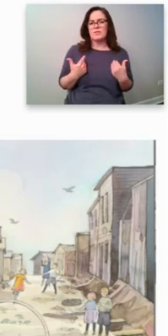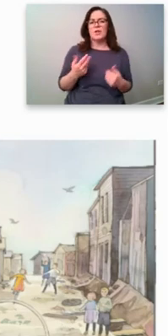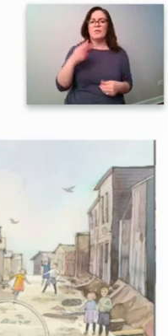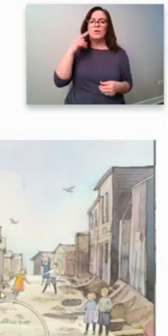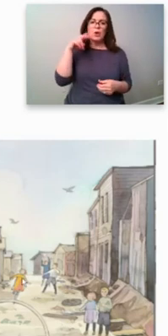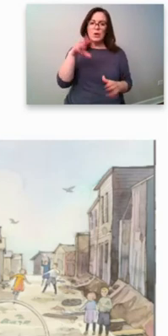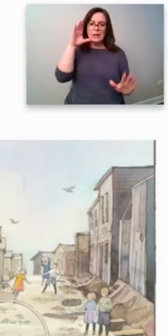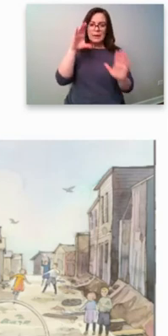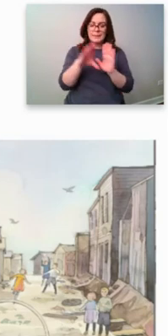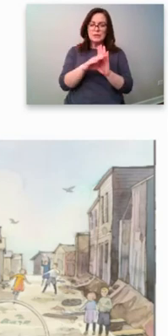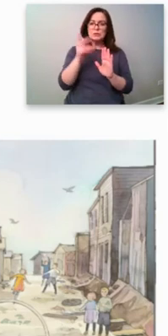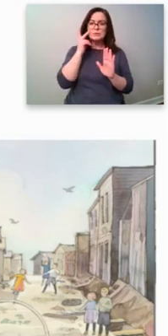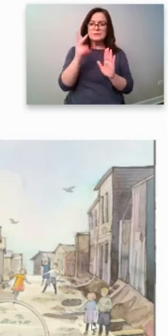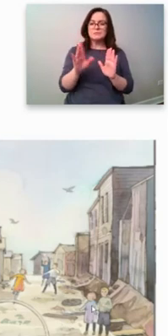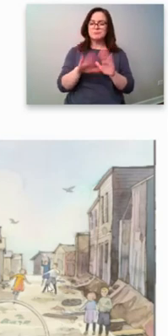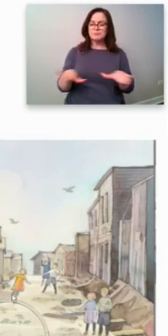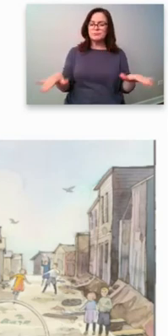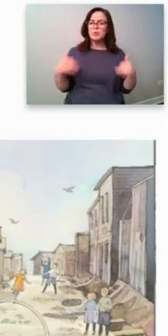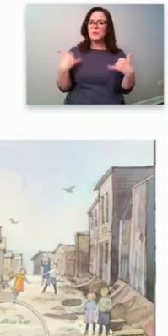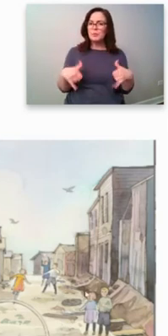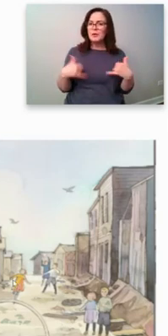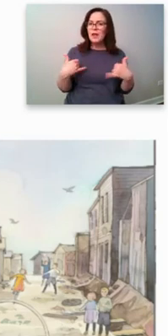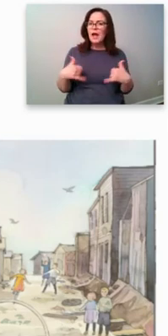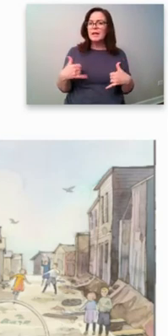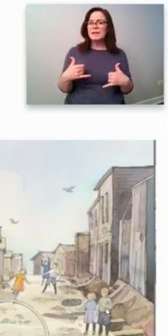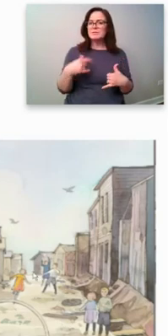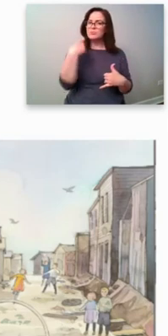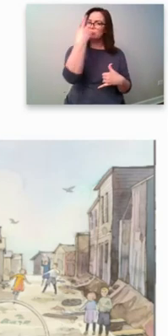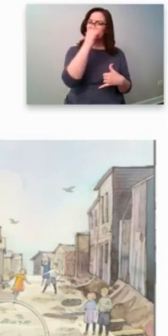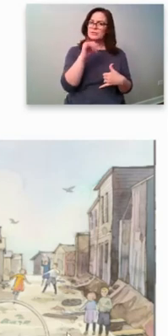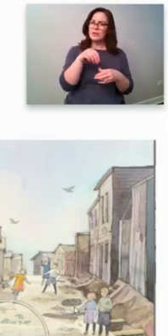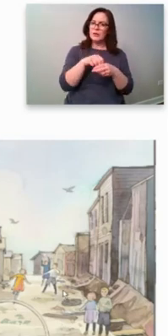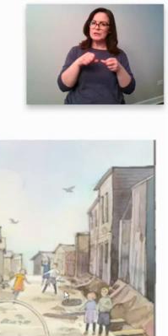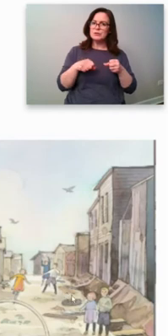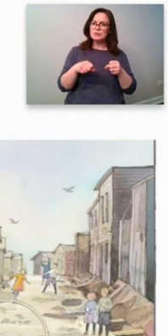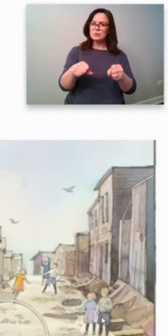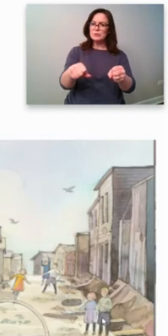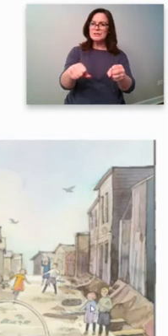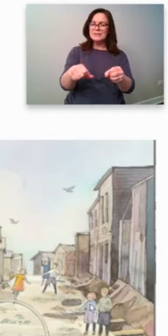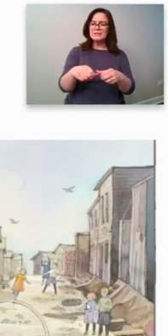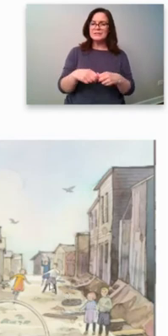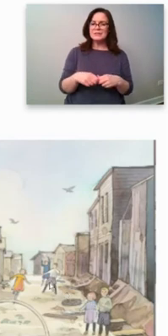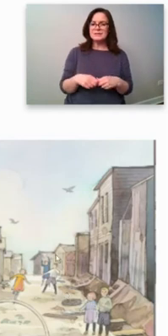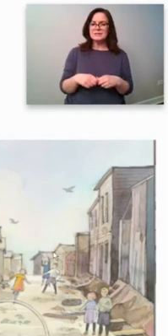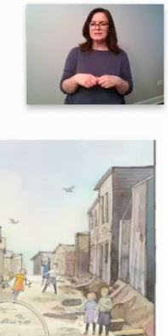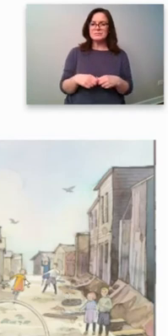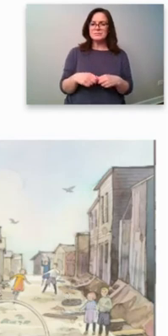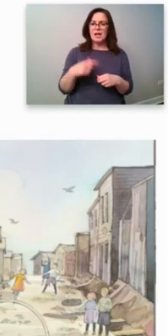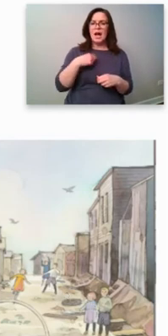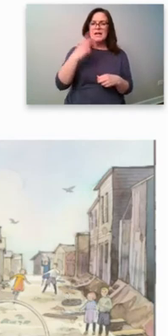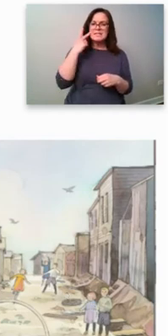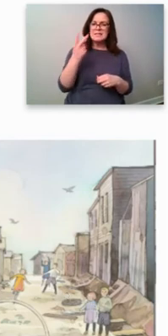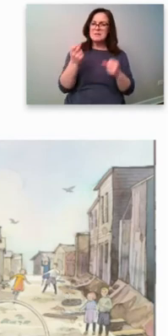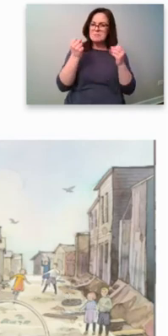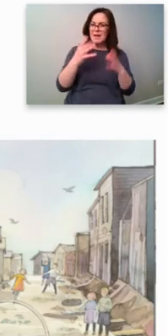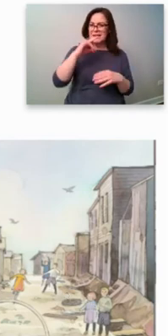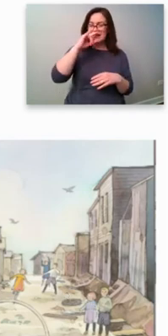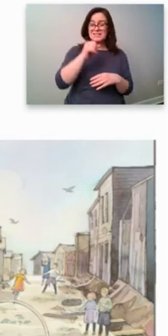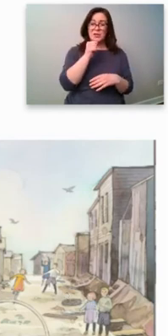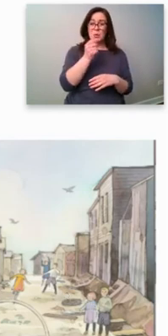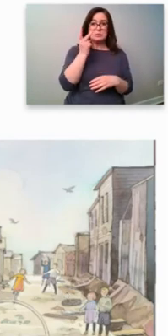there's children playing. Looks like they're in the street. I see lots of kids. I don't see